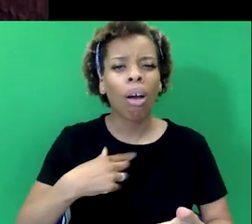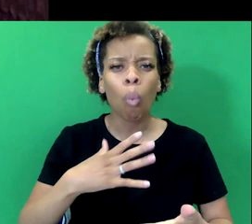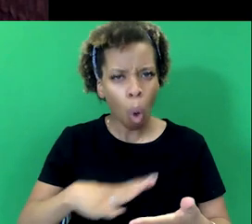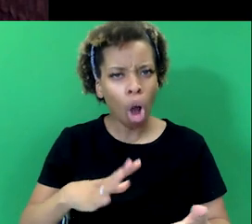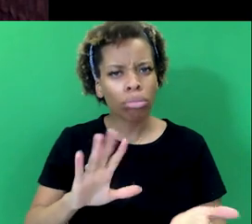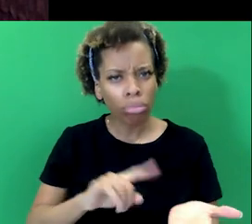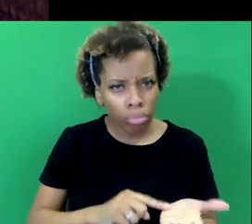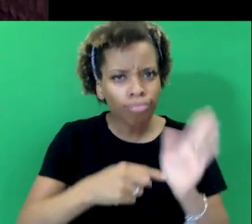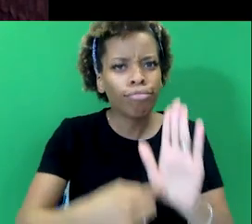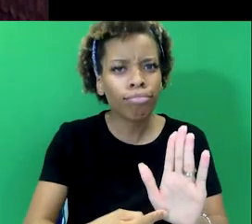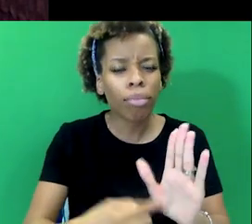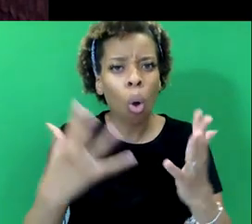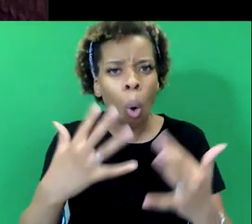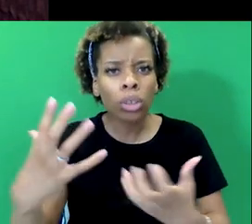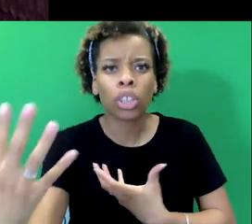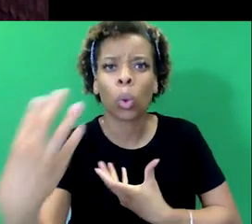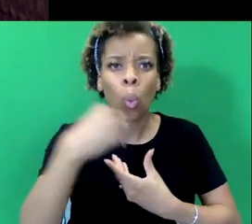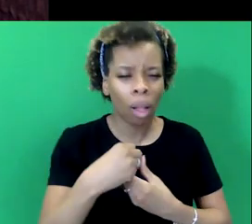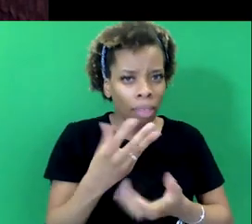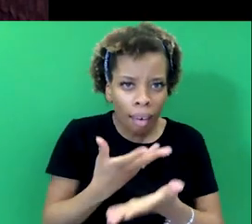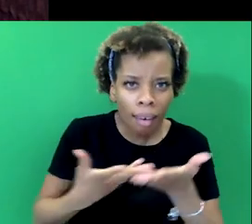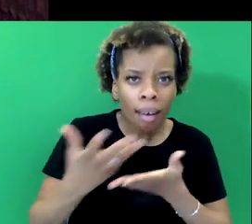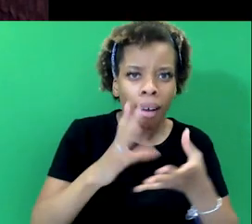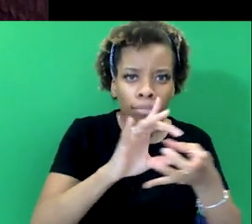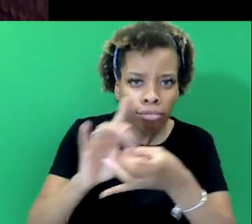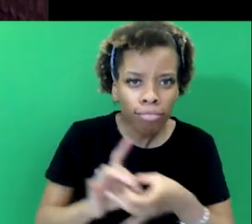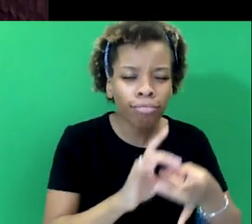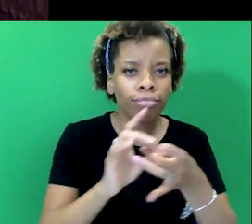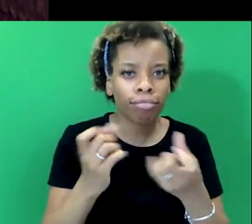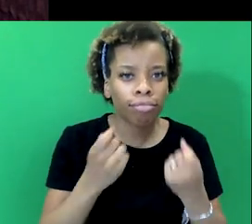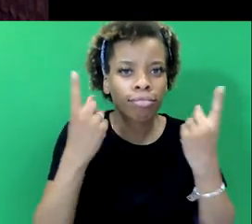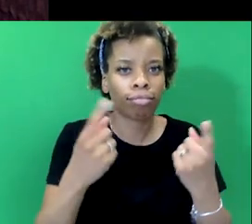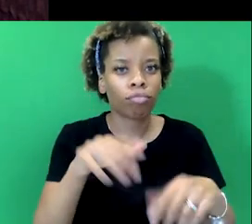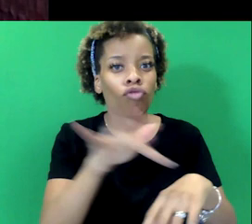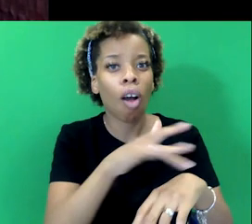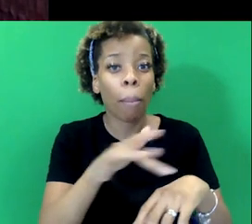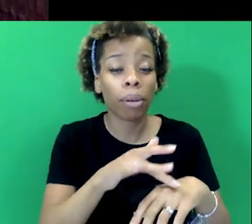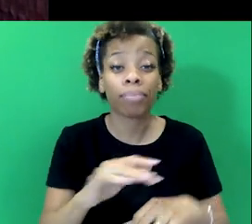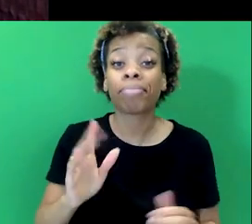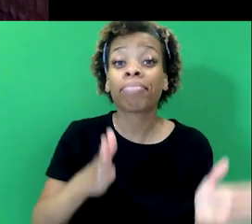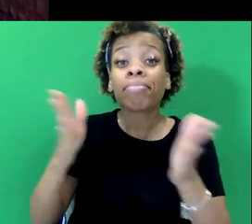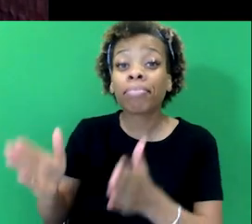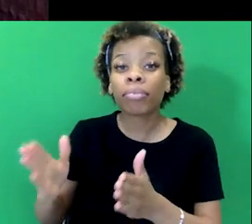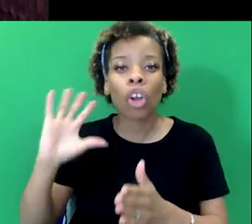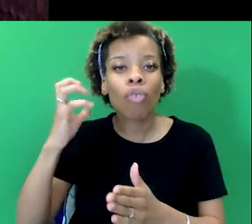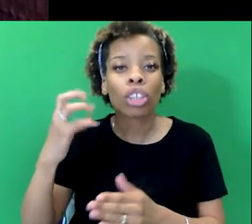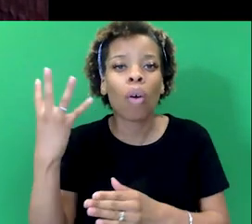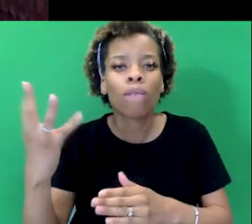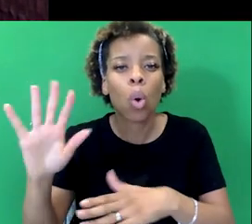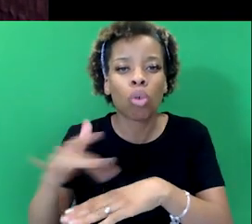along with me. Another drama I did, which was was a Radio 4 drama, was about the riots